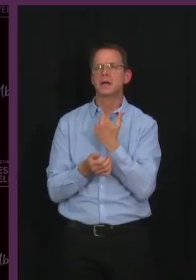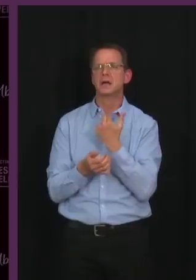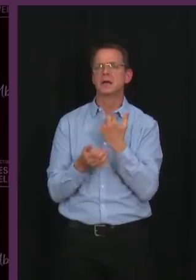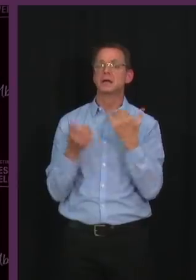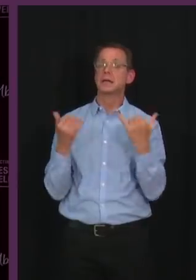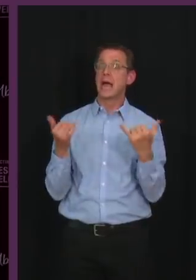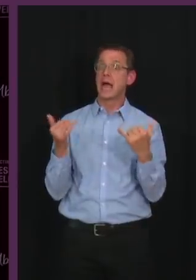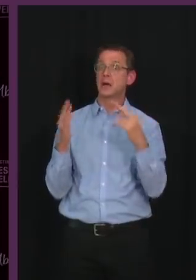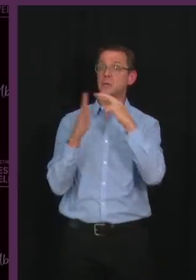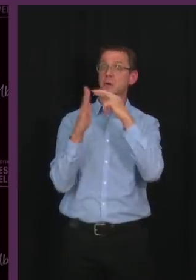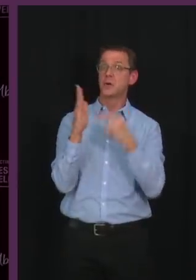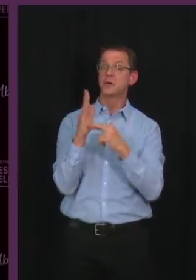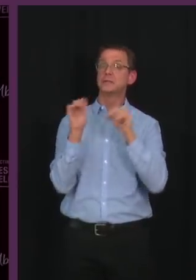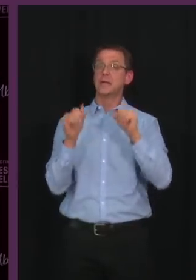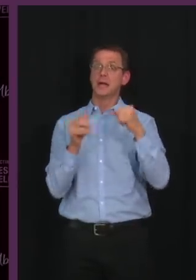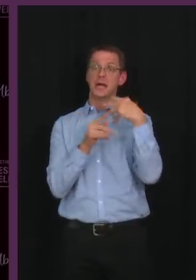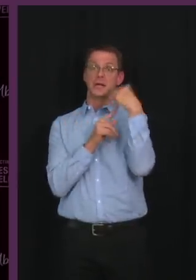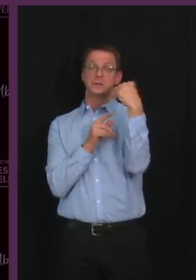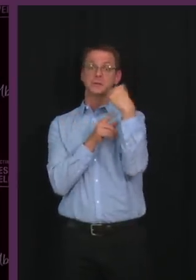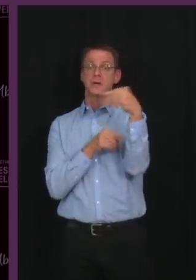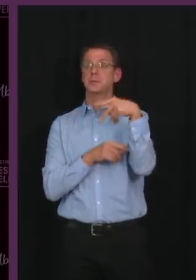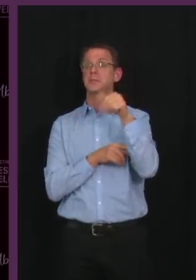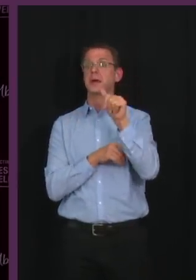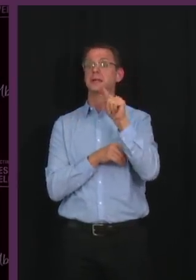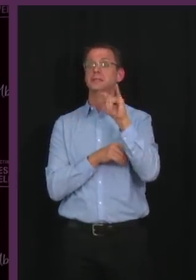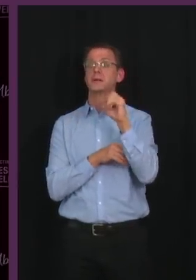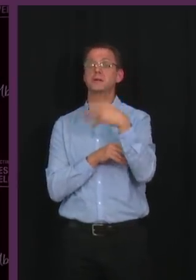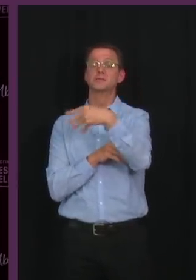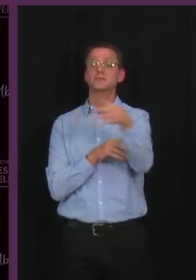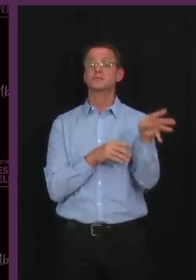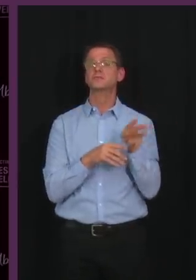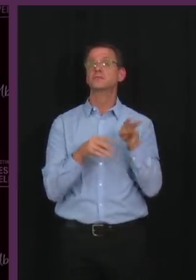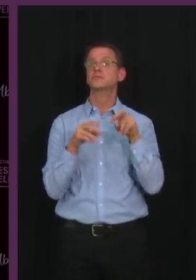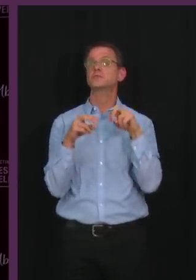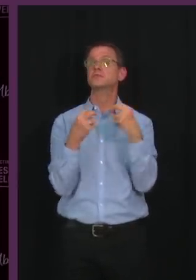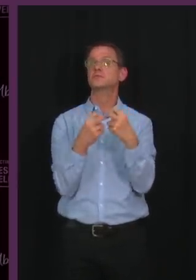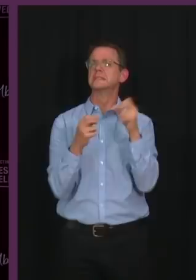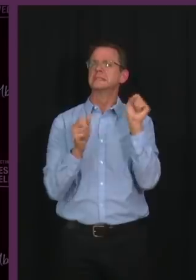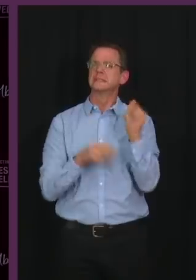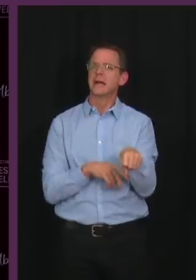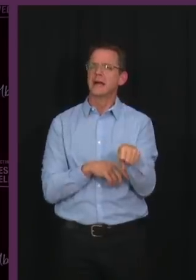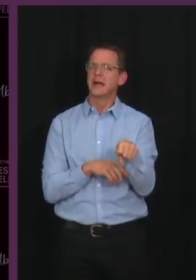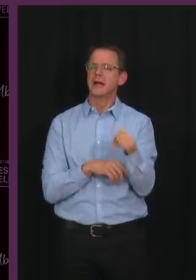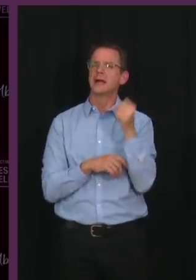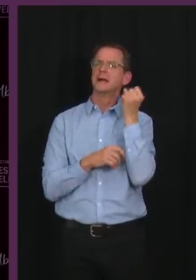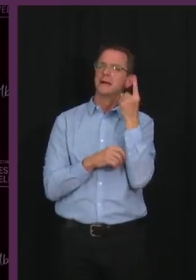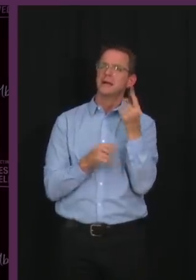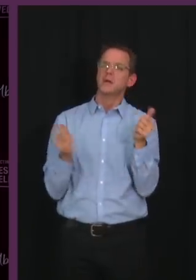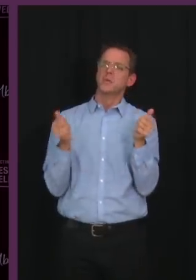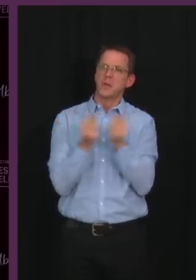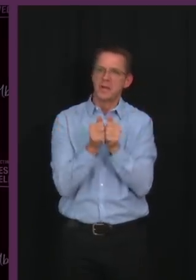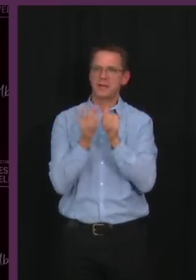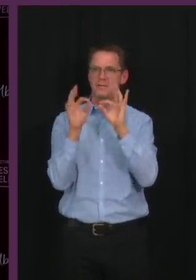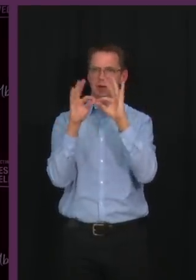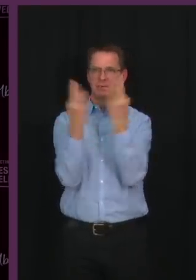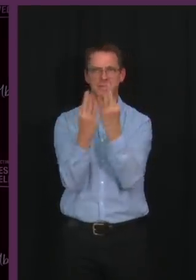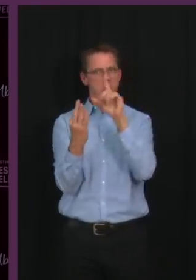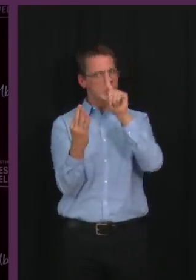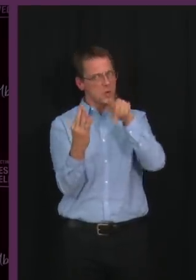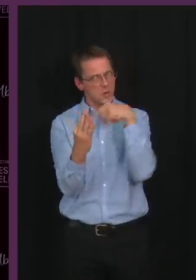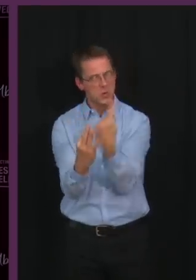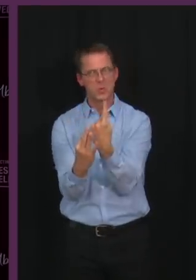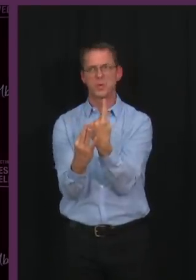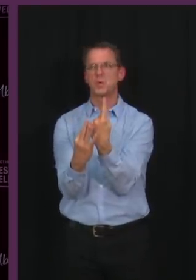two identified close contacts of individuals who live alone. Where needed we will implement a